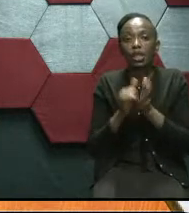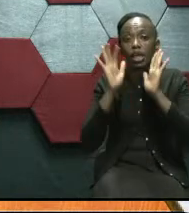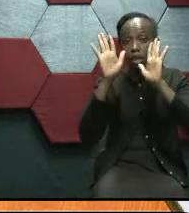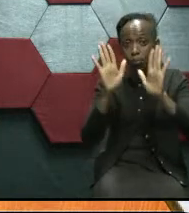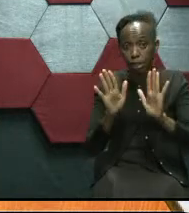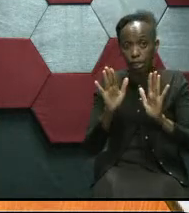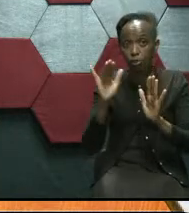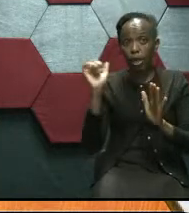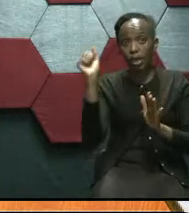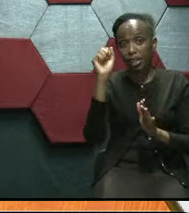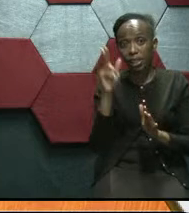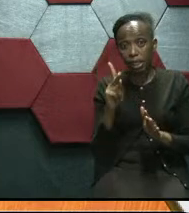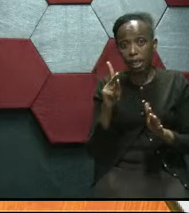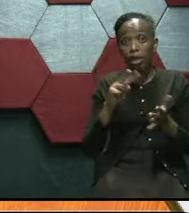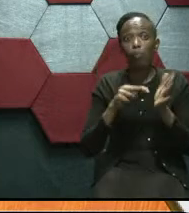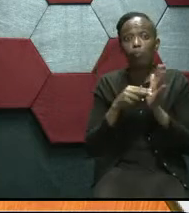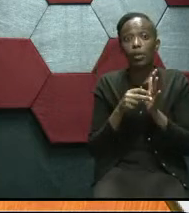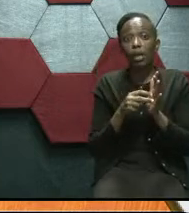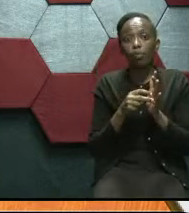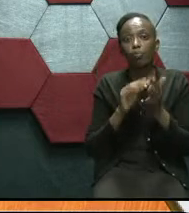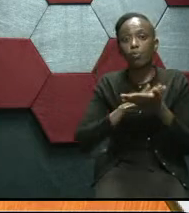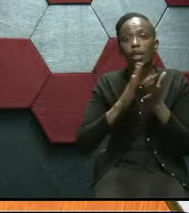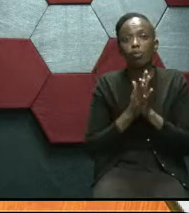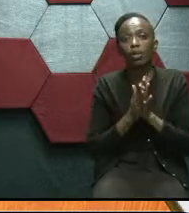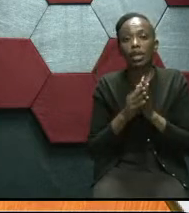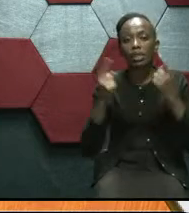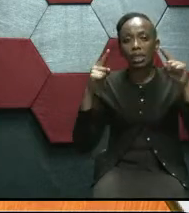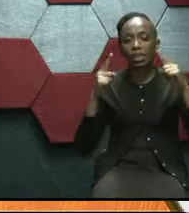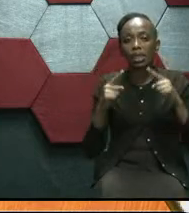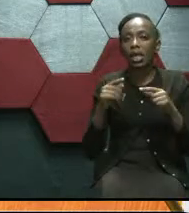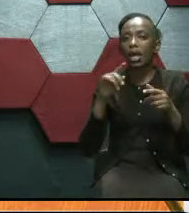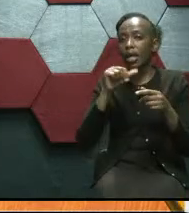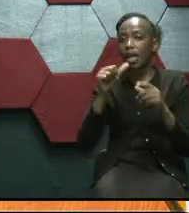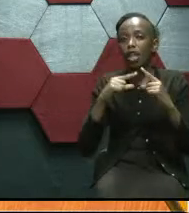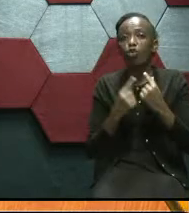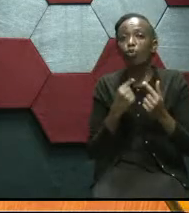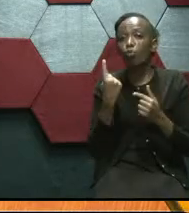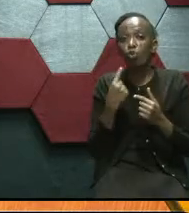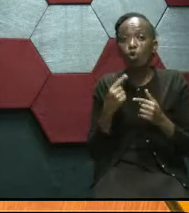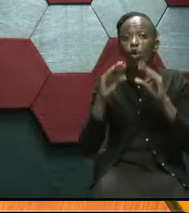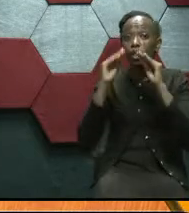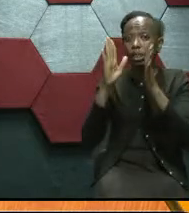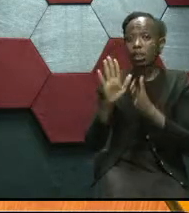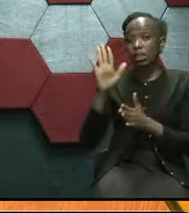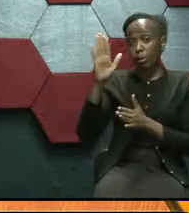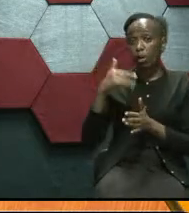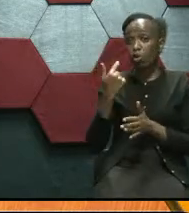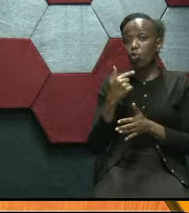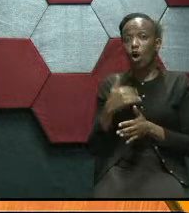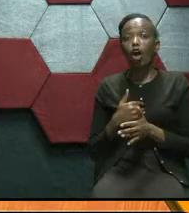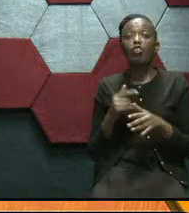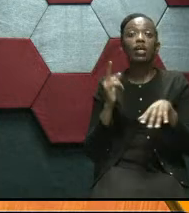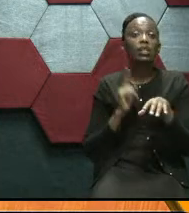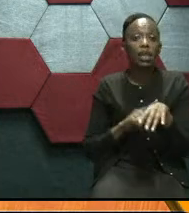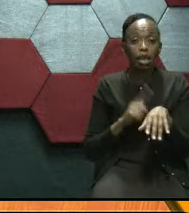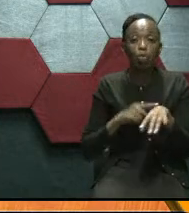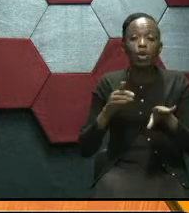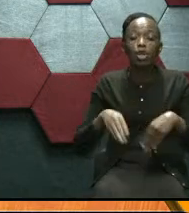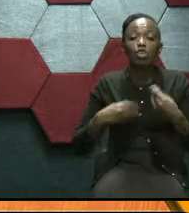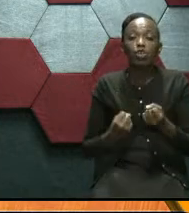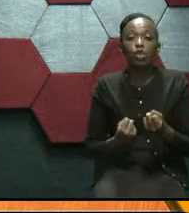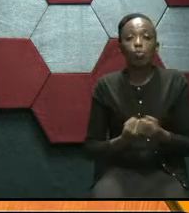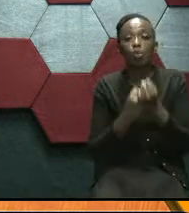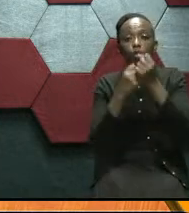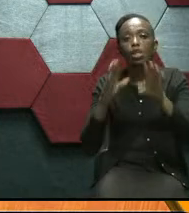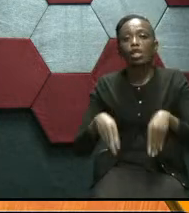to YSK being a success. And another group are your teachers, who spend so much of their time giving you that support, giving you the